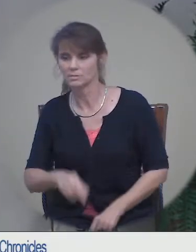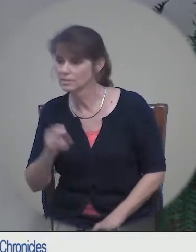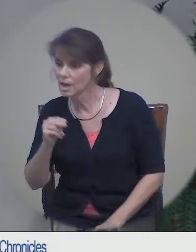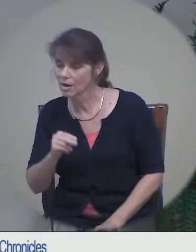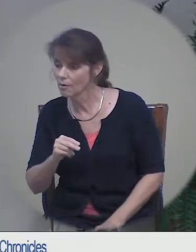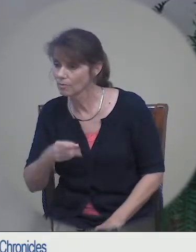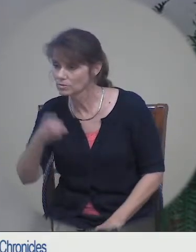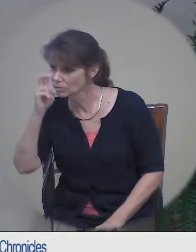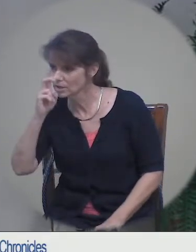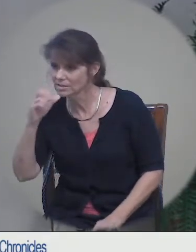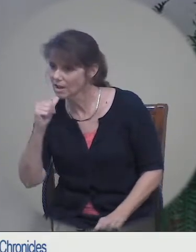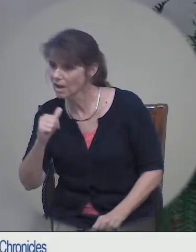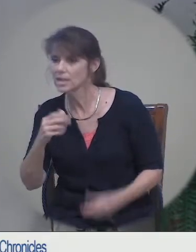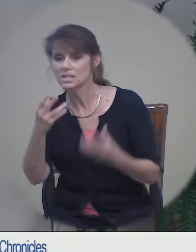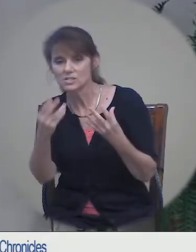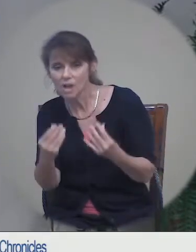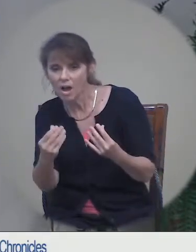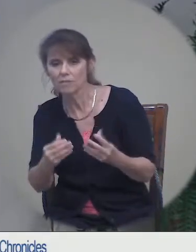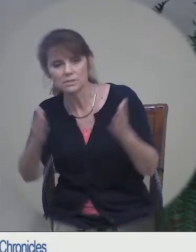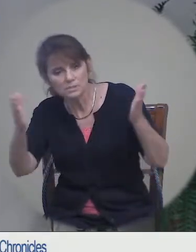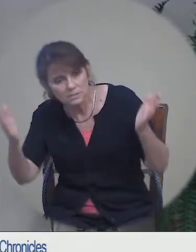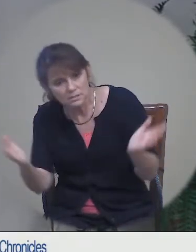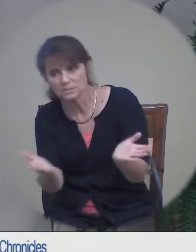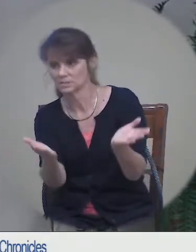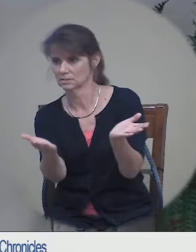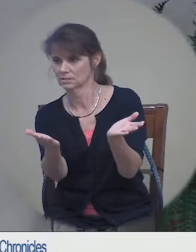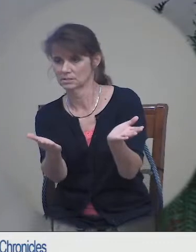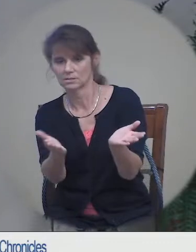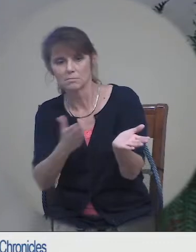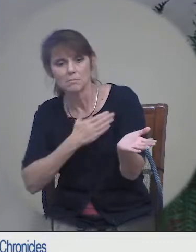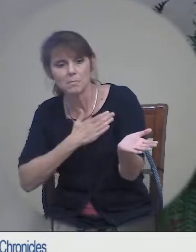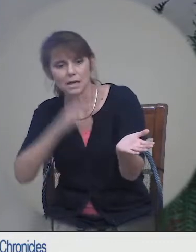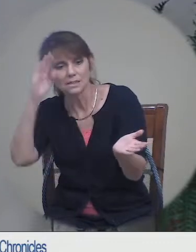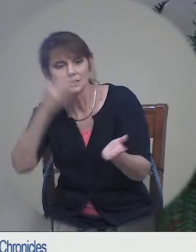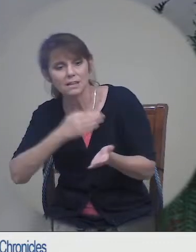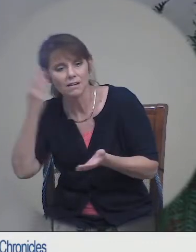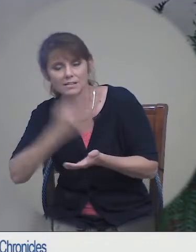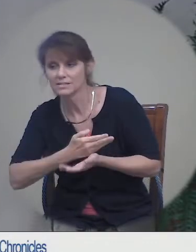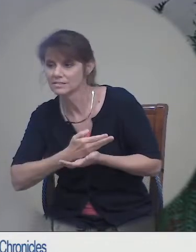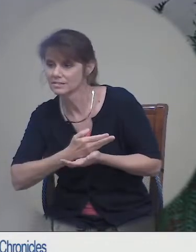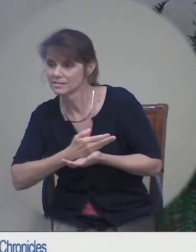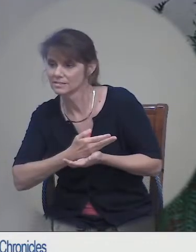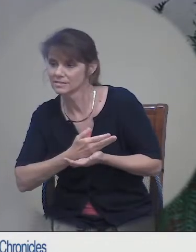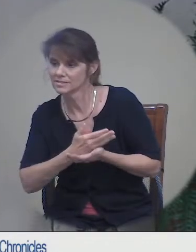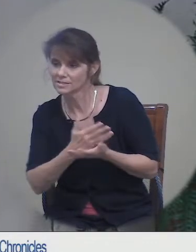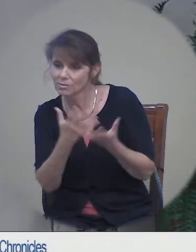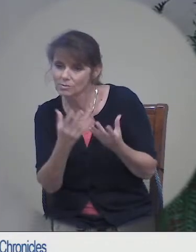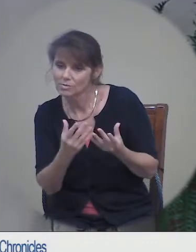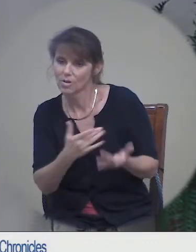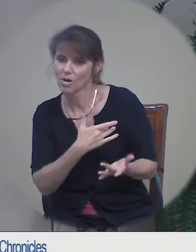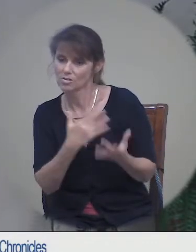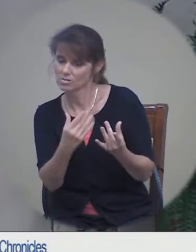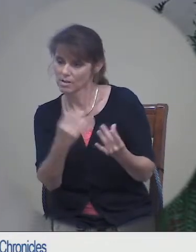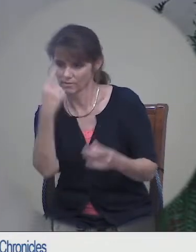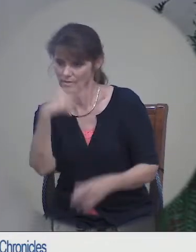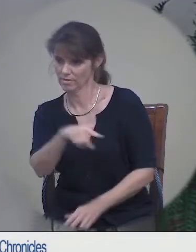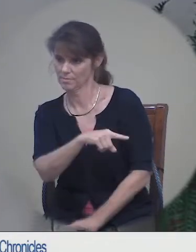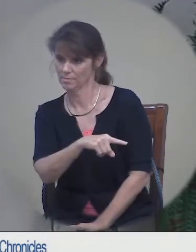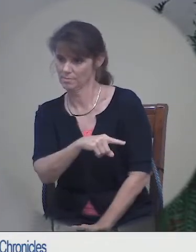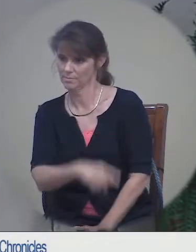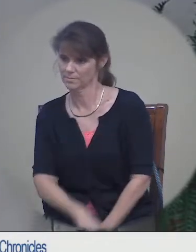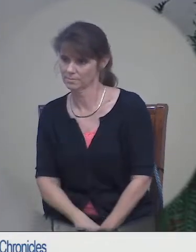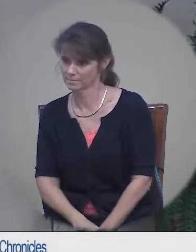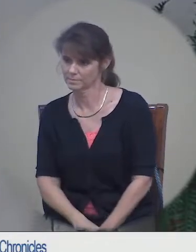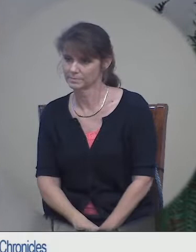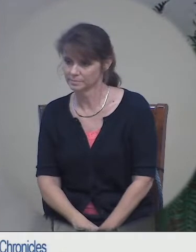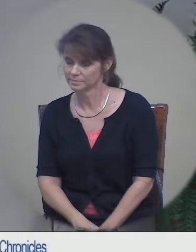need to do in the midst of a reform. Plead with people to not grow weary in doing good. Or, I don't care how bad you get back into the